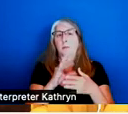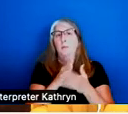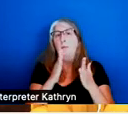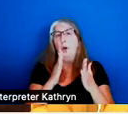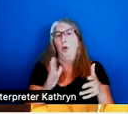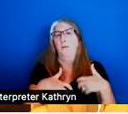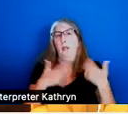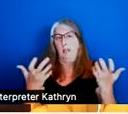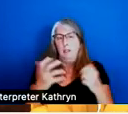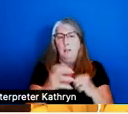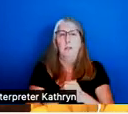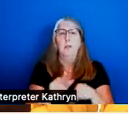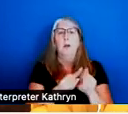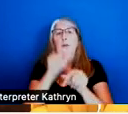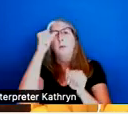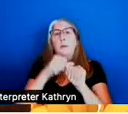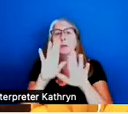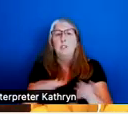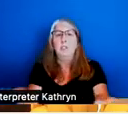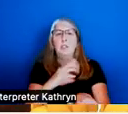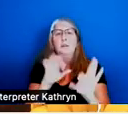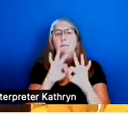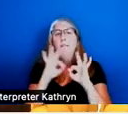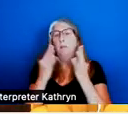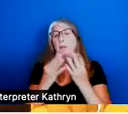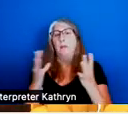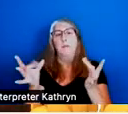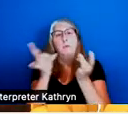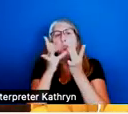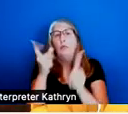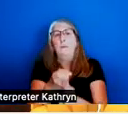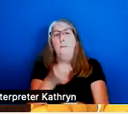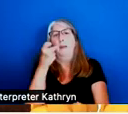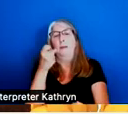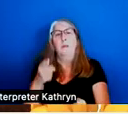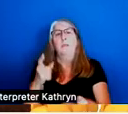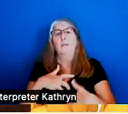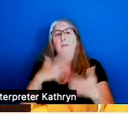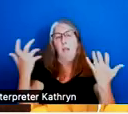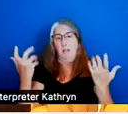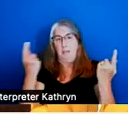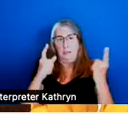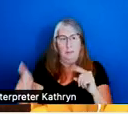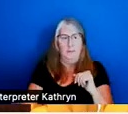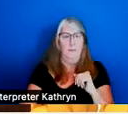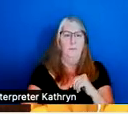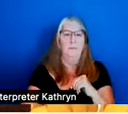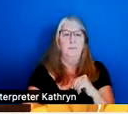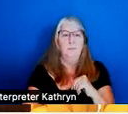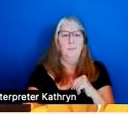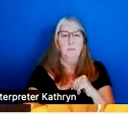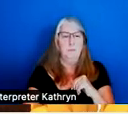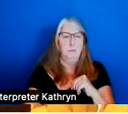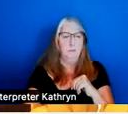We also remember the children and families that have been cruelly impacted by this violence. And we